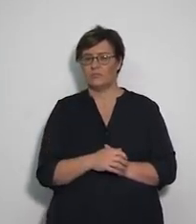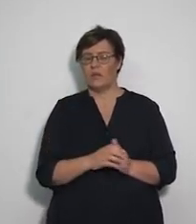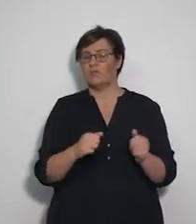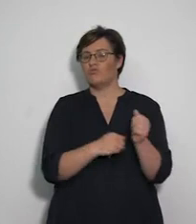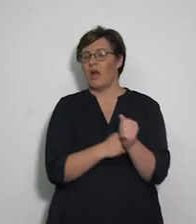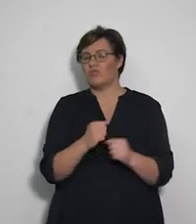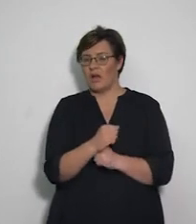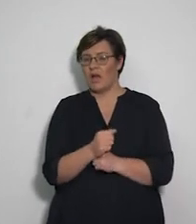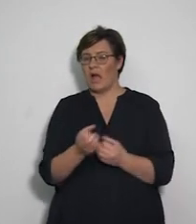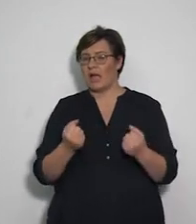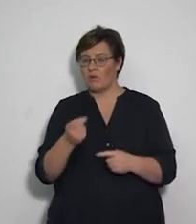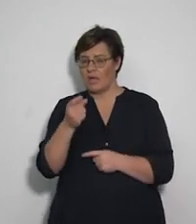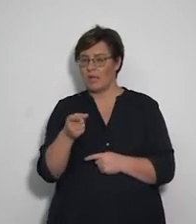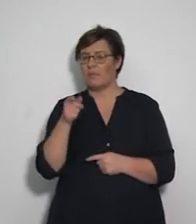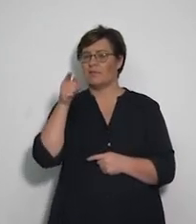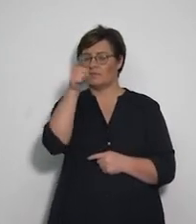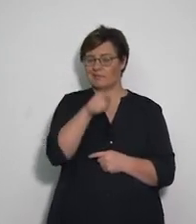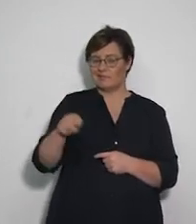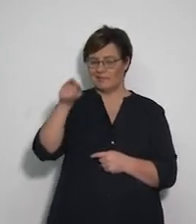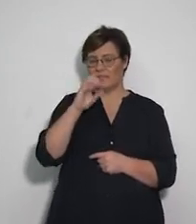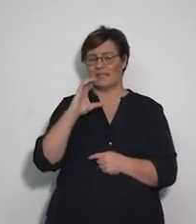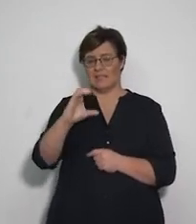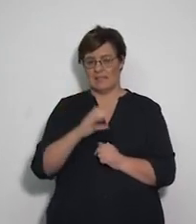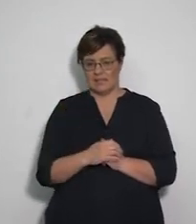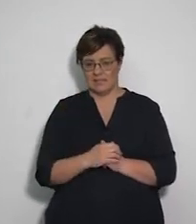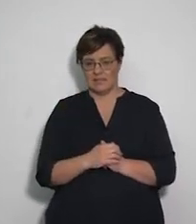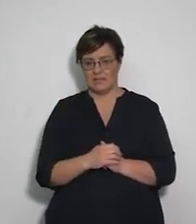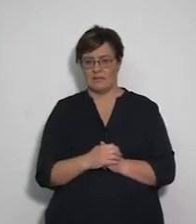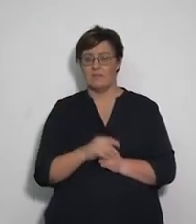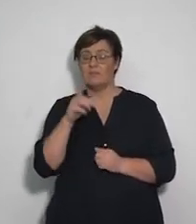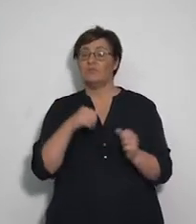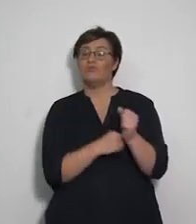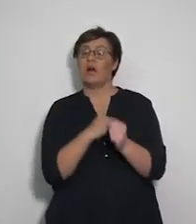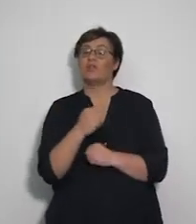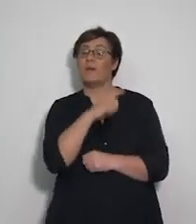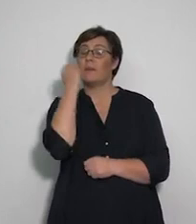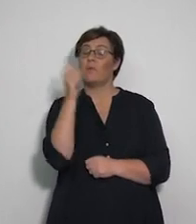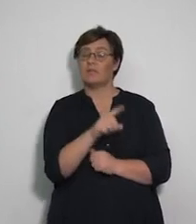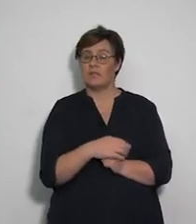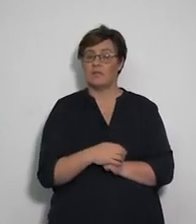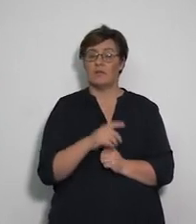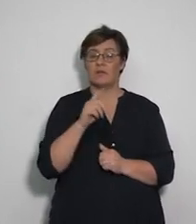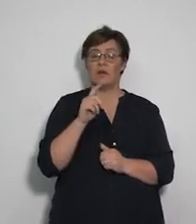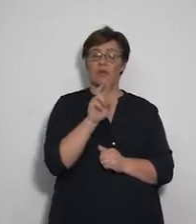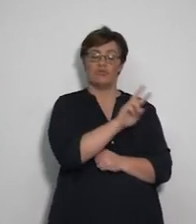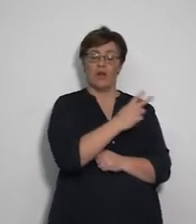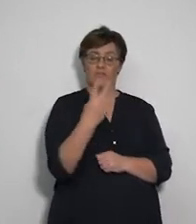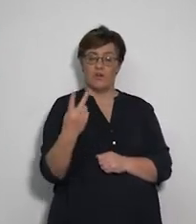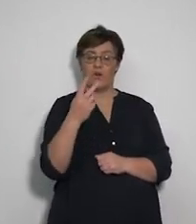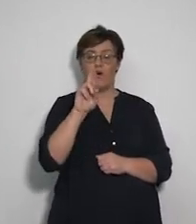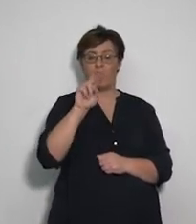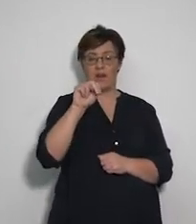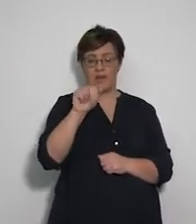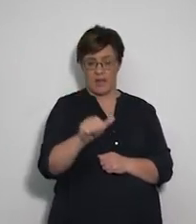be a structure that's carrying the amino acid, so it would be letter C, and that structure is referred to as the transfer